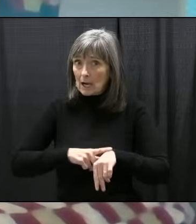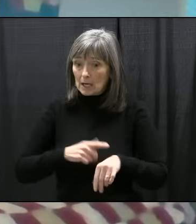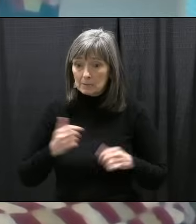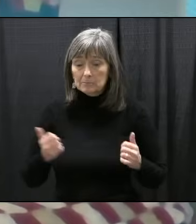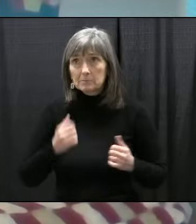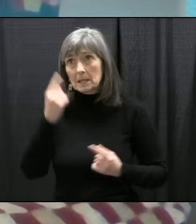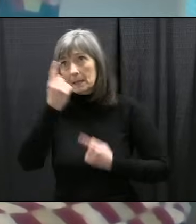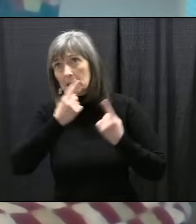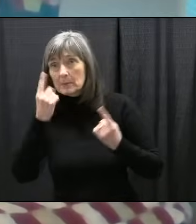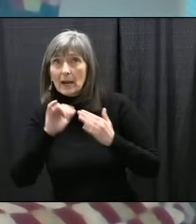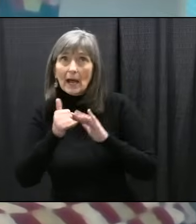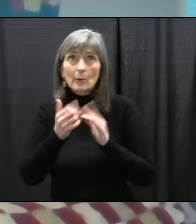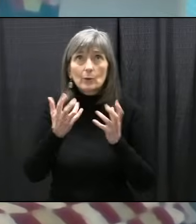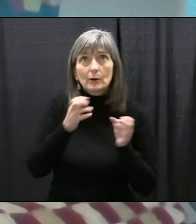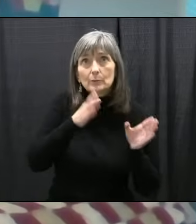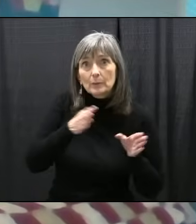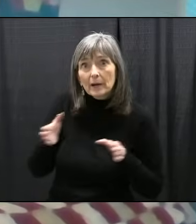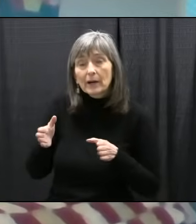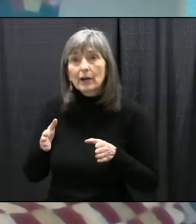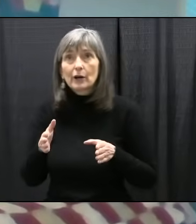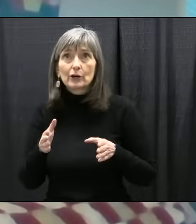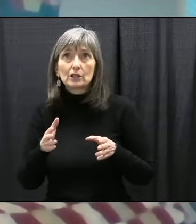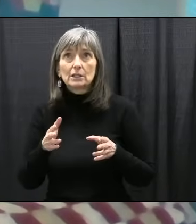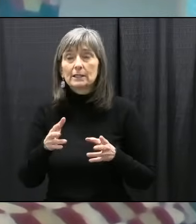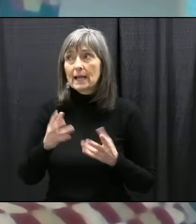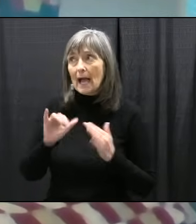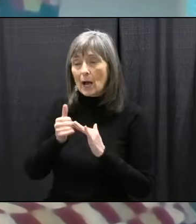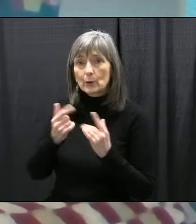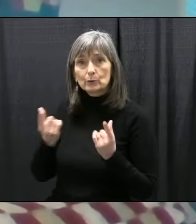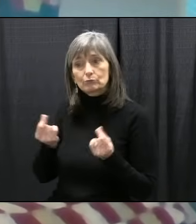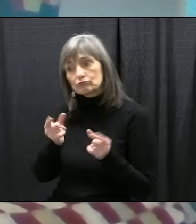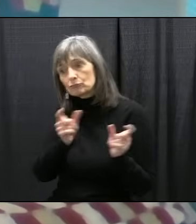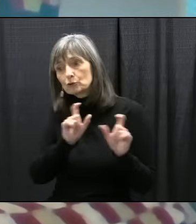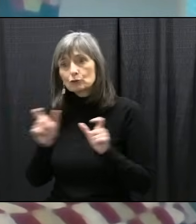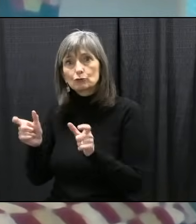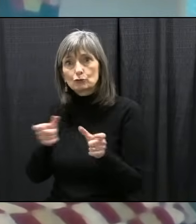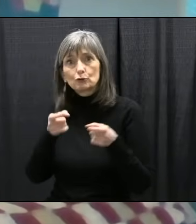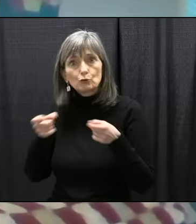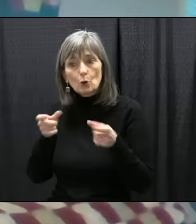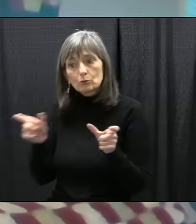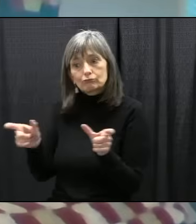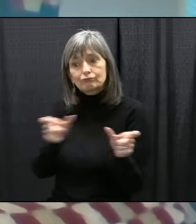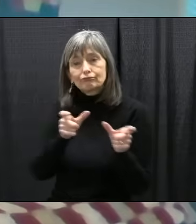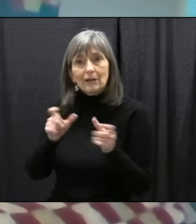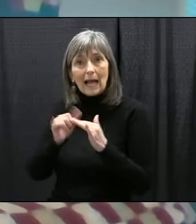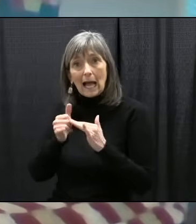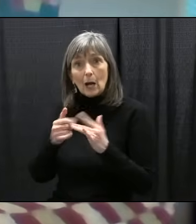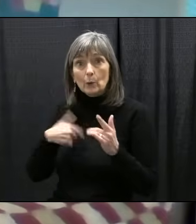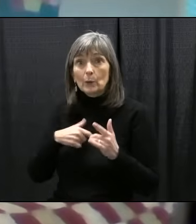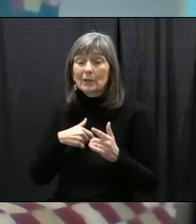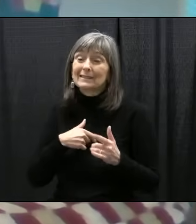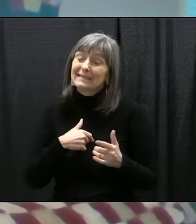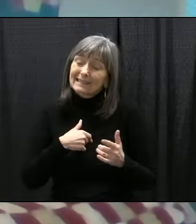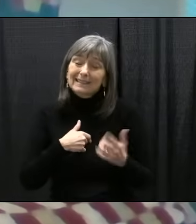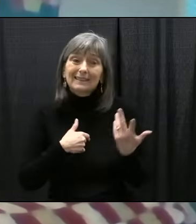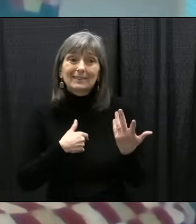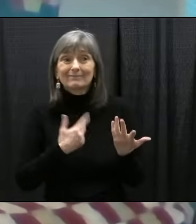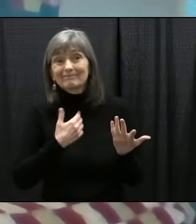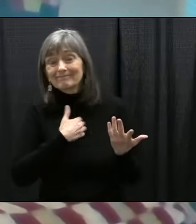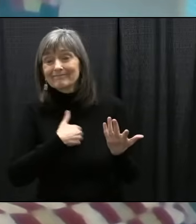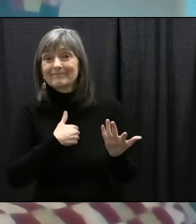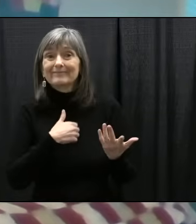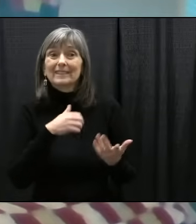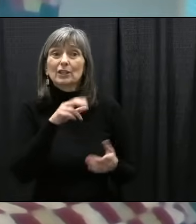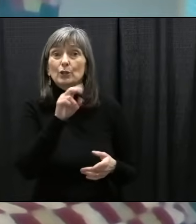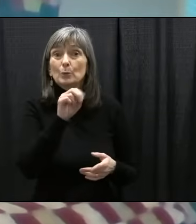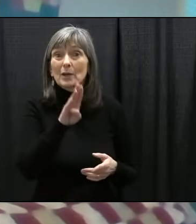think about what we want to do and how we want to respond to this. And unfortunately, New Brunswick was in a situation with